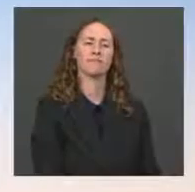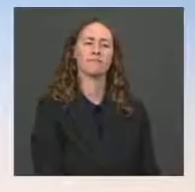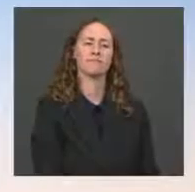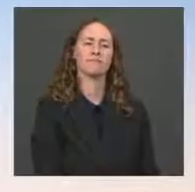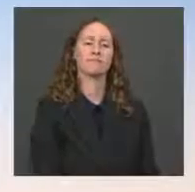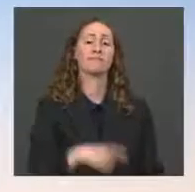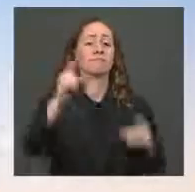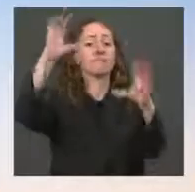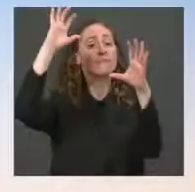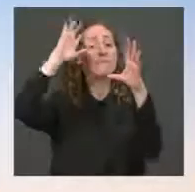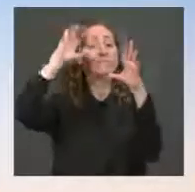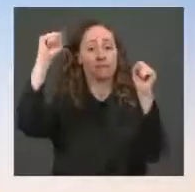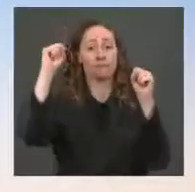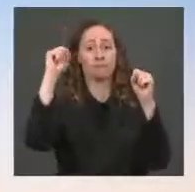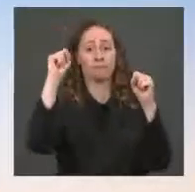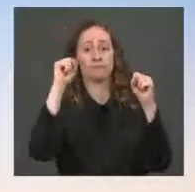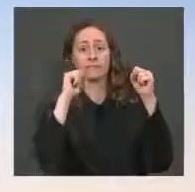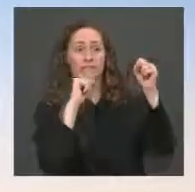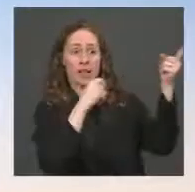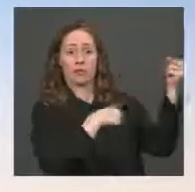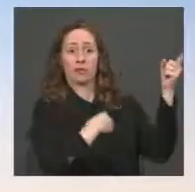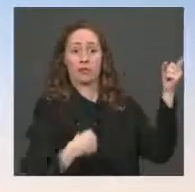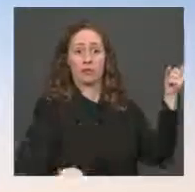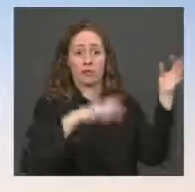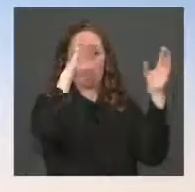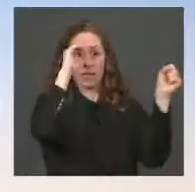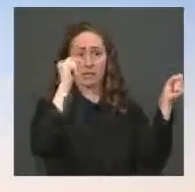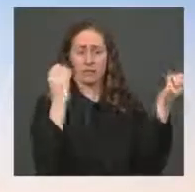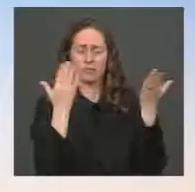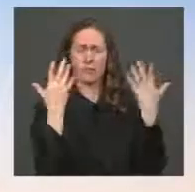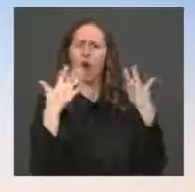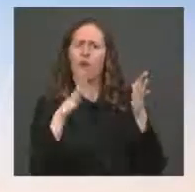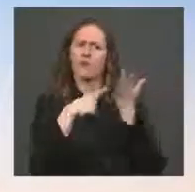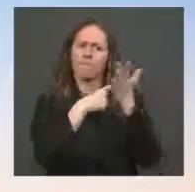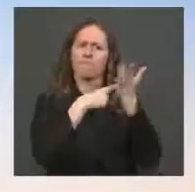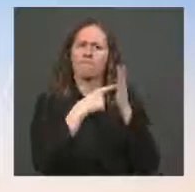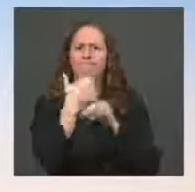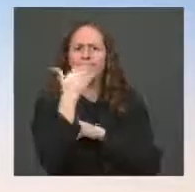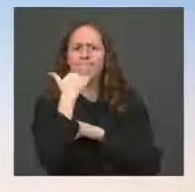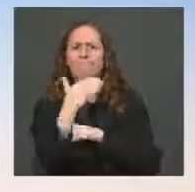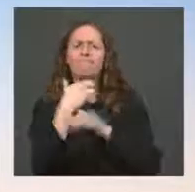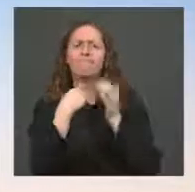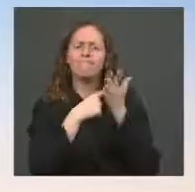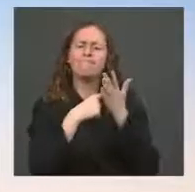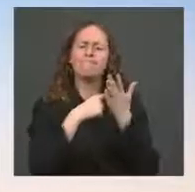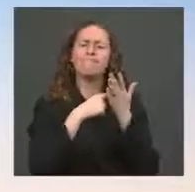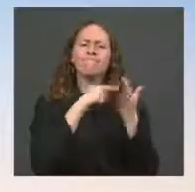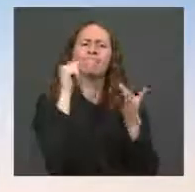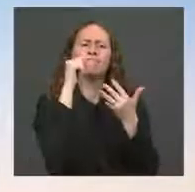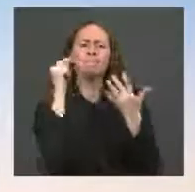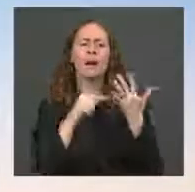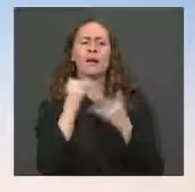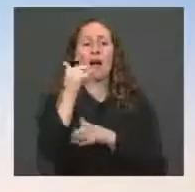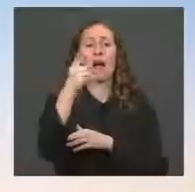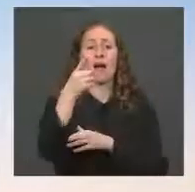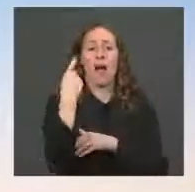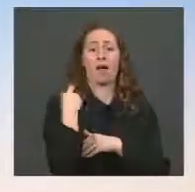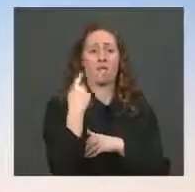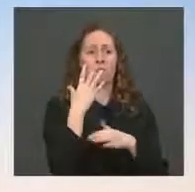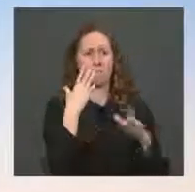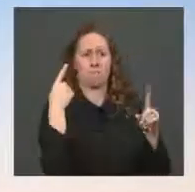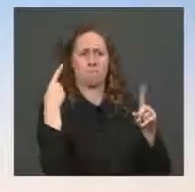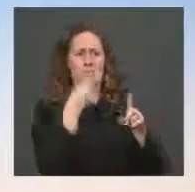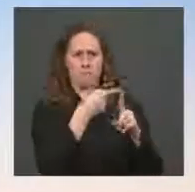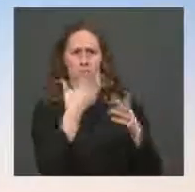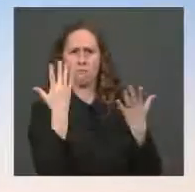and President Xi had a broad strategic discussion. The question as what you're asking about related to a press report. The